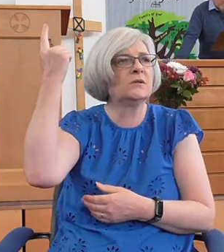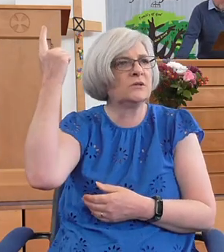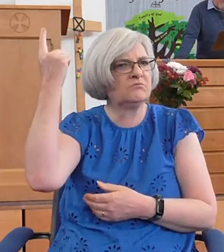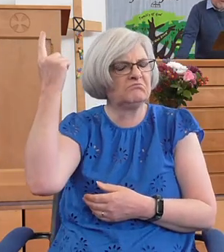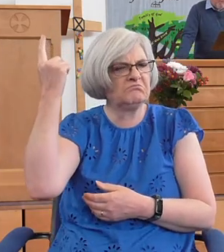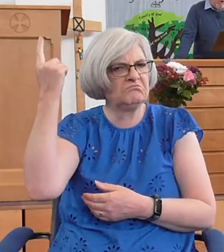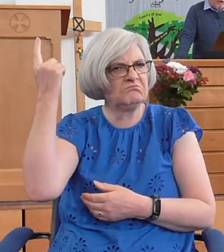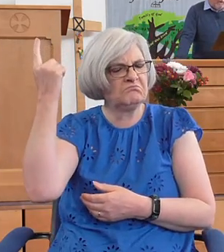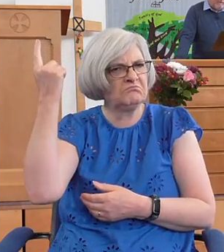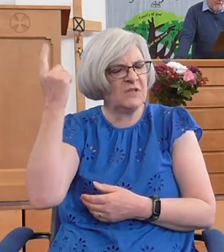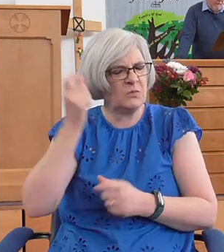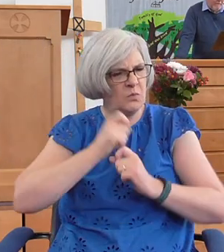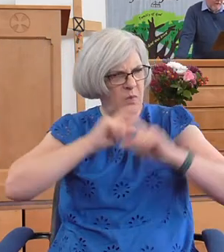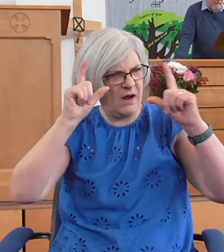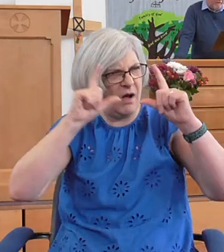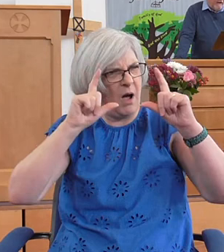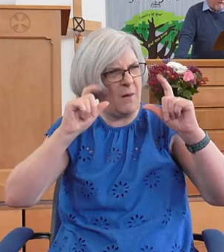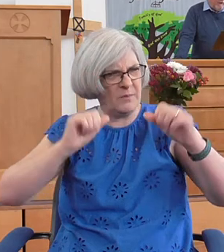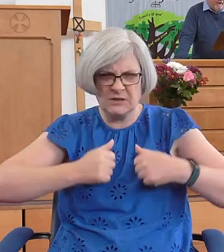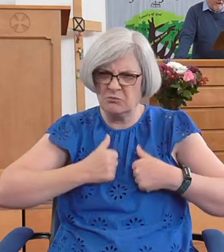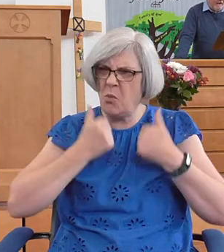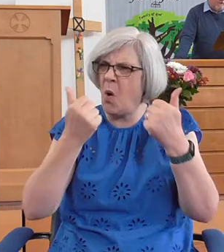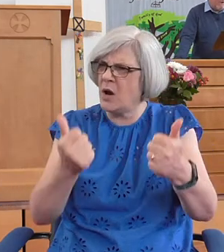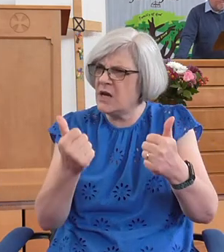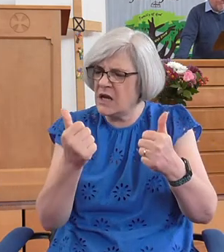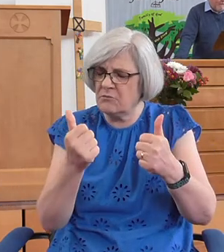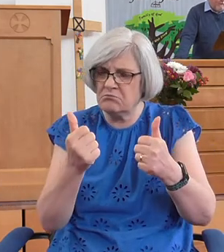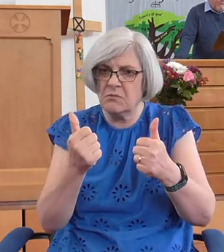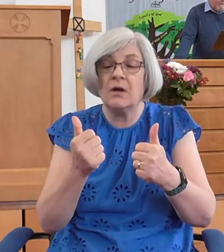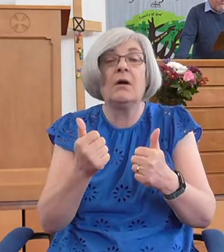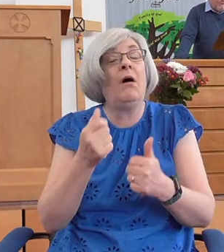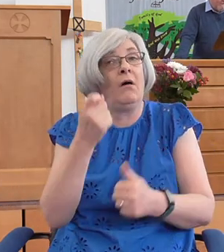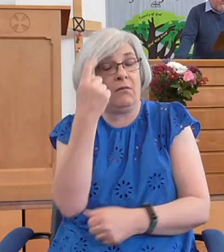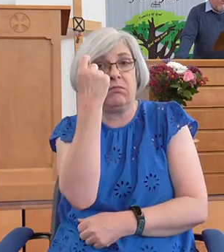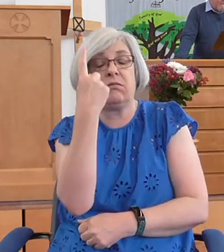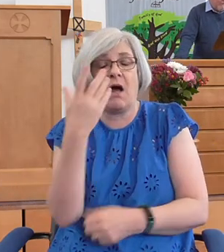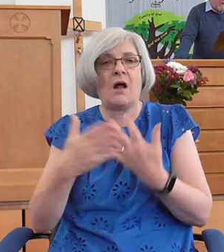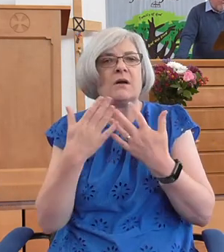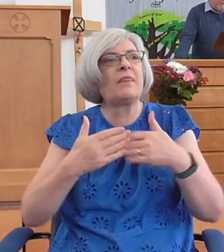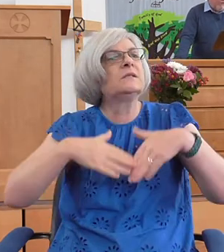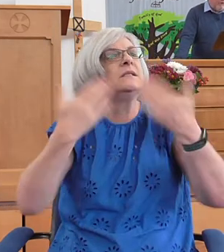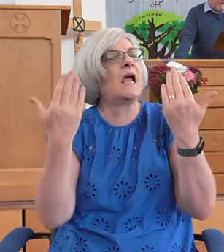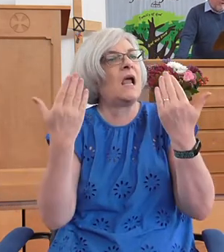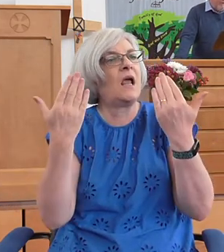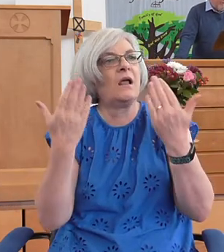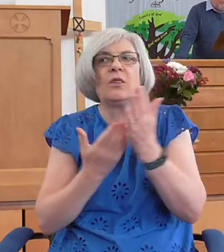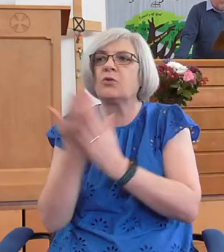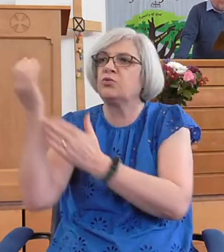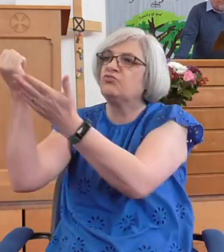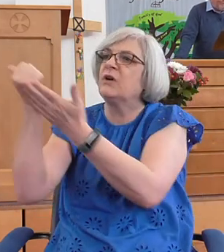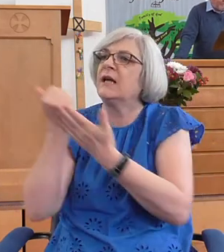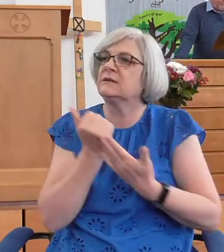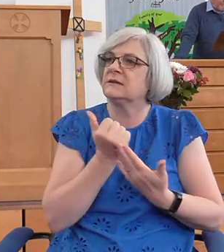as we rose this morning to live another day by grace, did we give you another